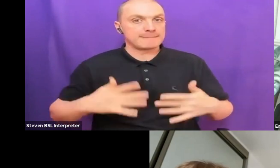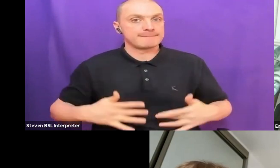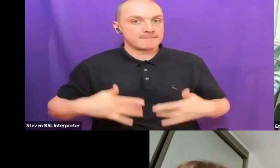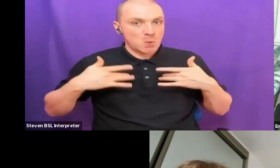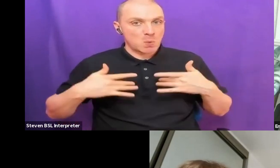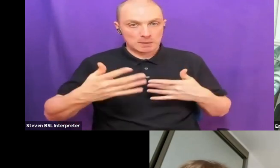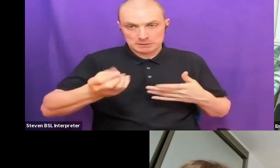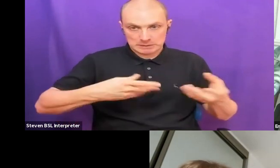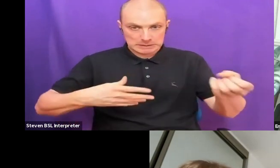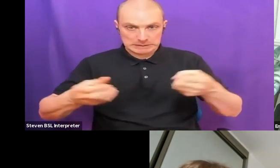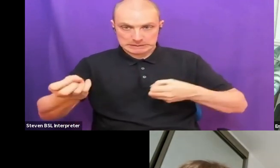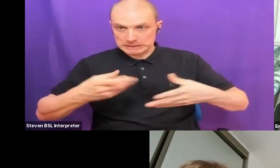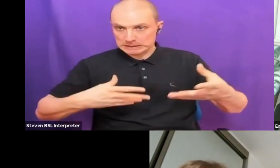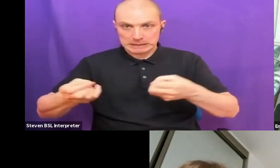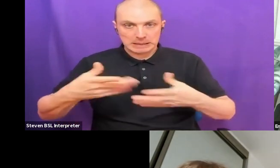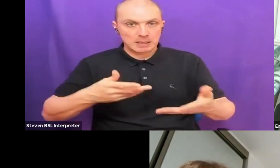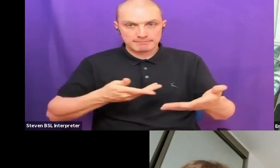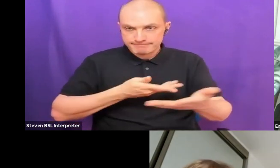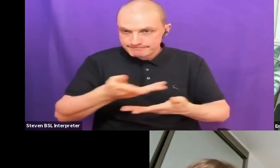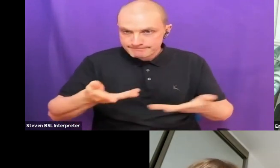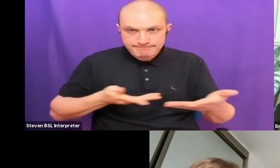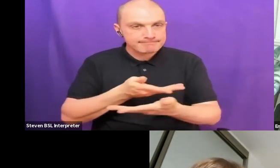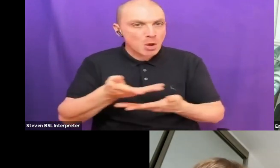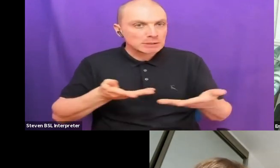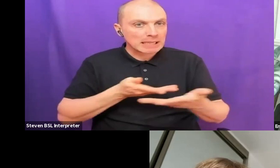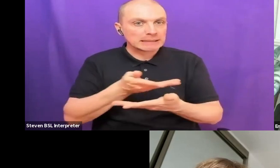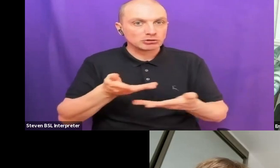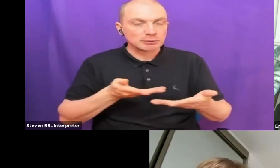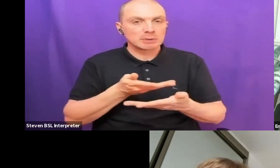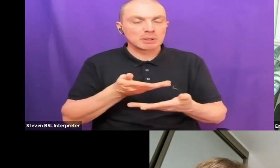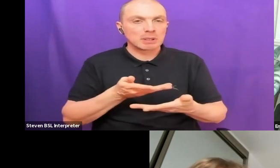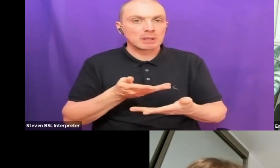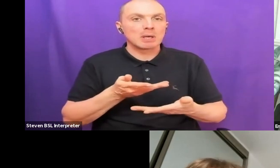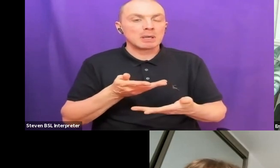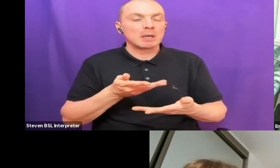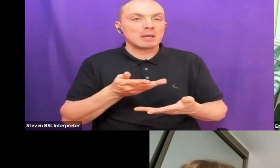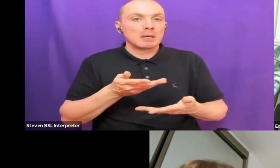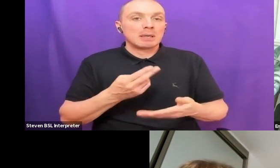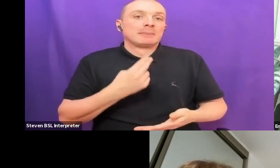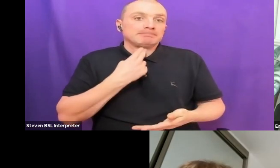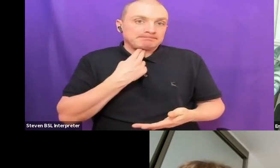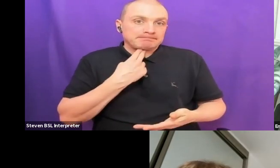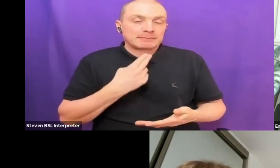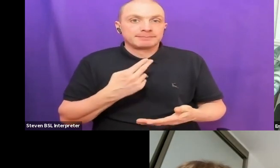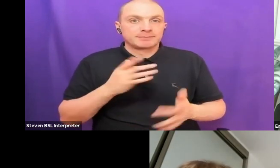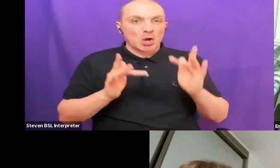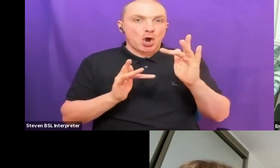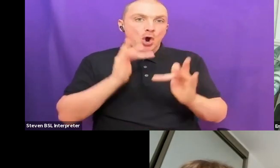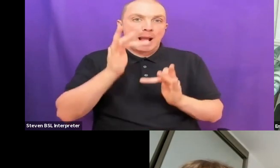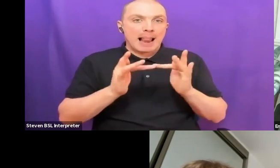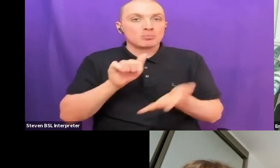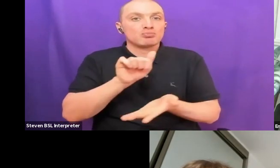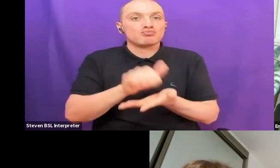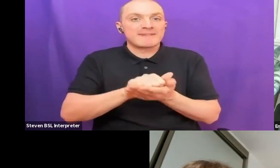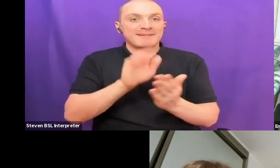The consultation itself, as I say, that's unfortunately been more online than we would have liked given the current restrictions,